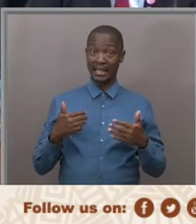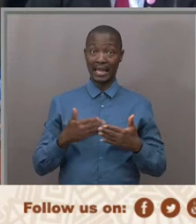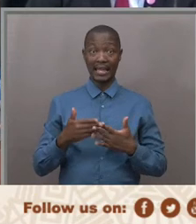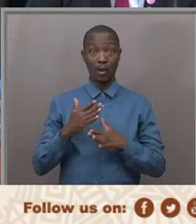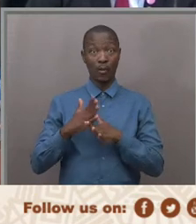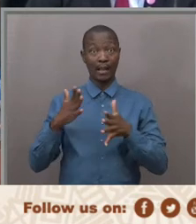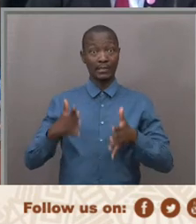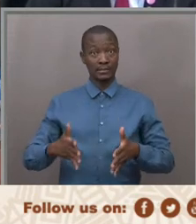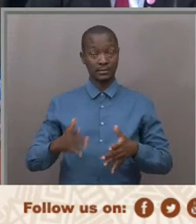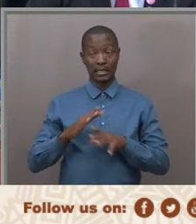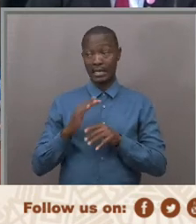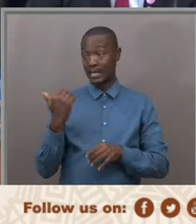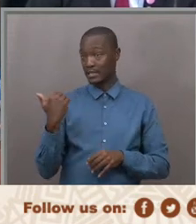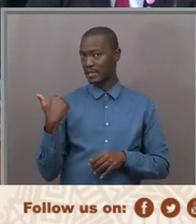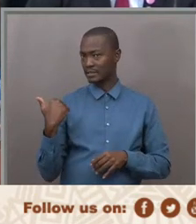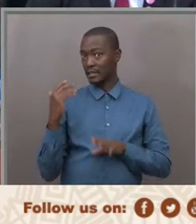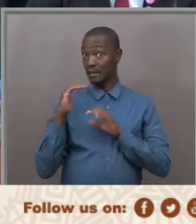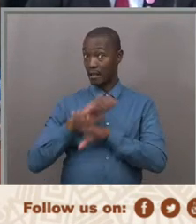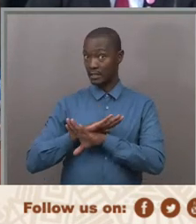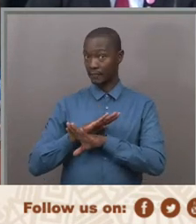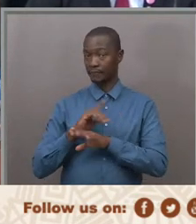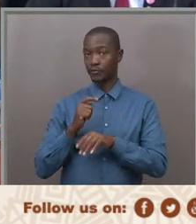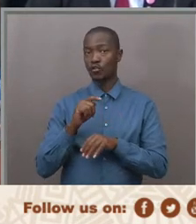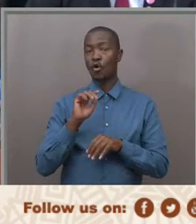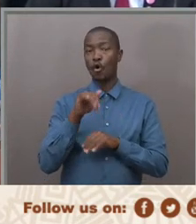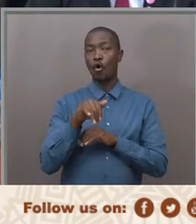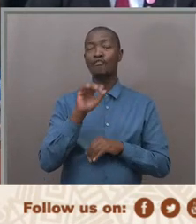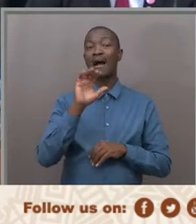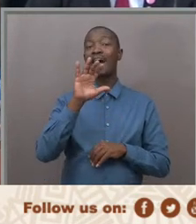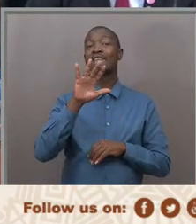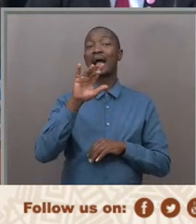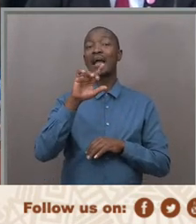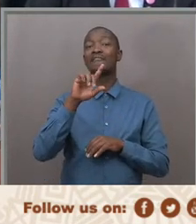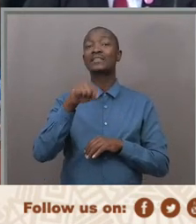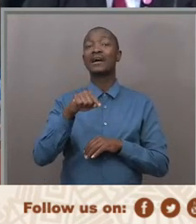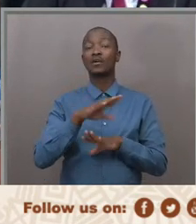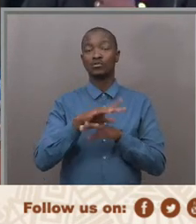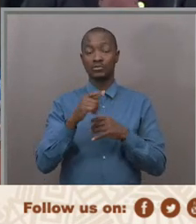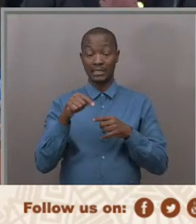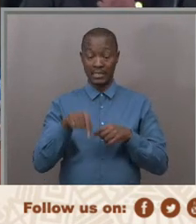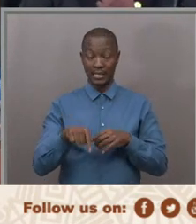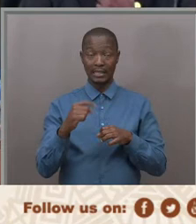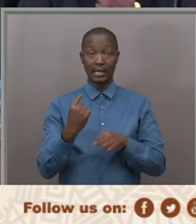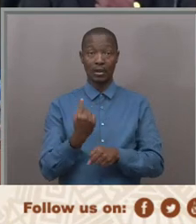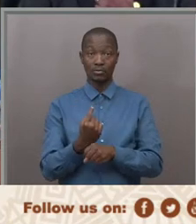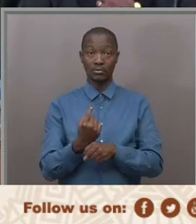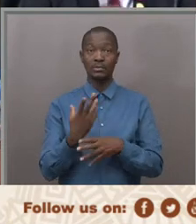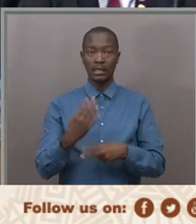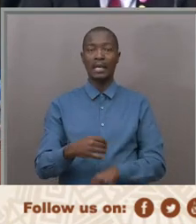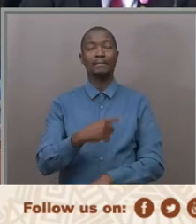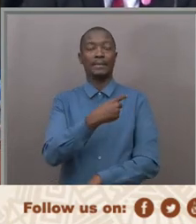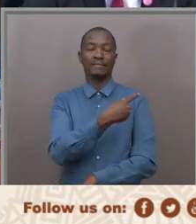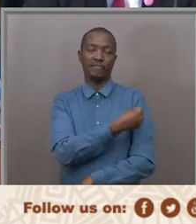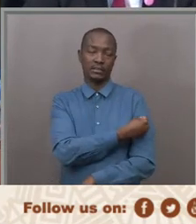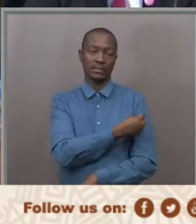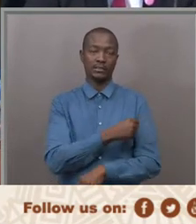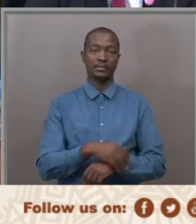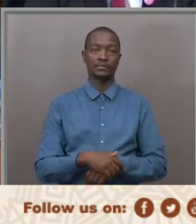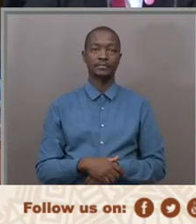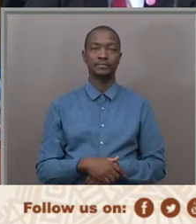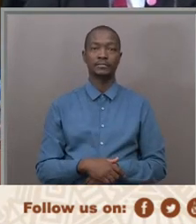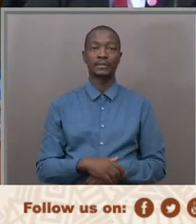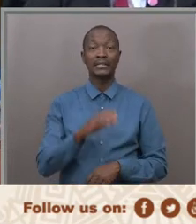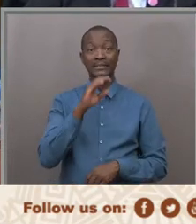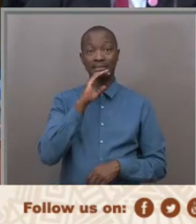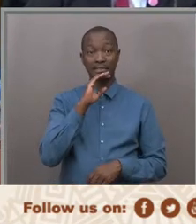by yesterday, by last night, over 5,000 healthcare workers in Gauteng had taken the vaccine. In other words, they'd